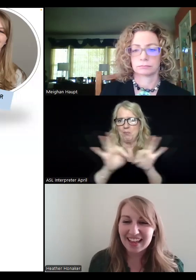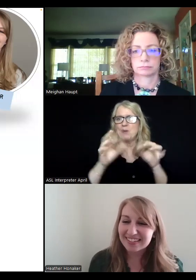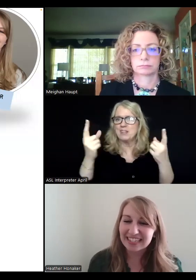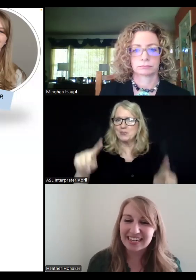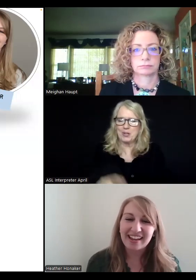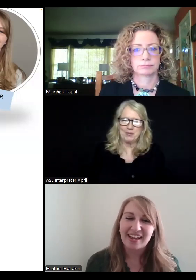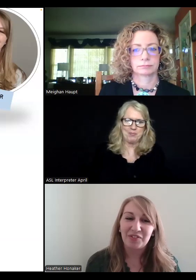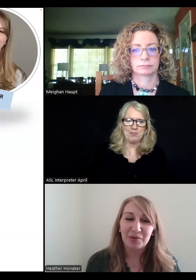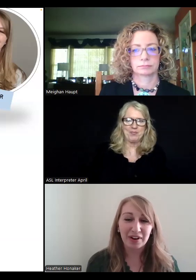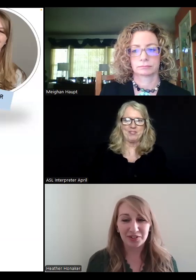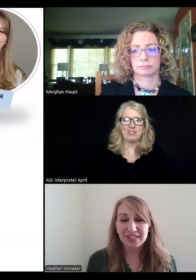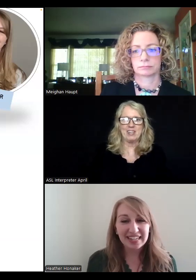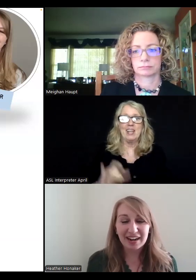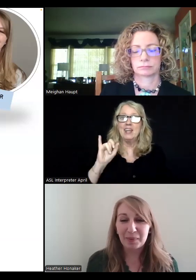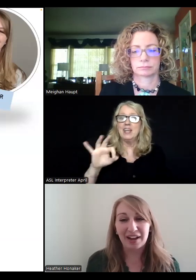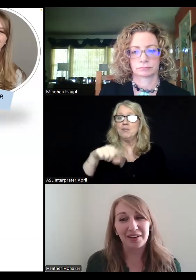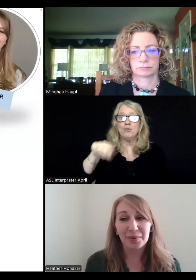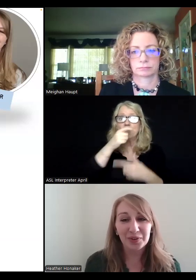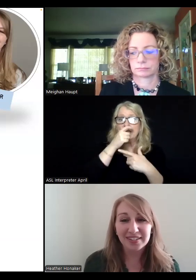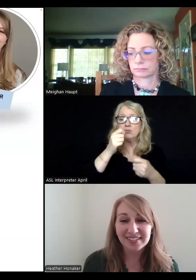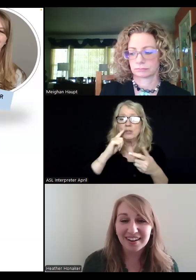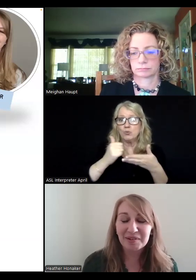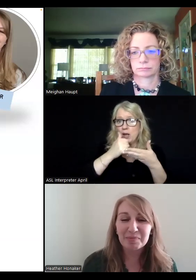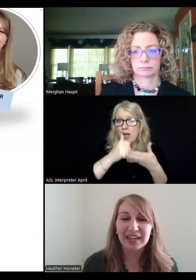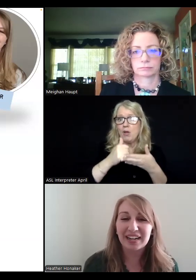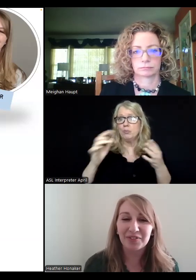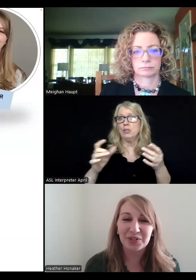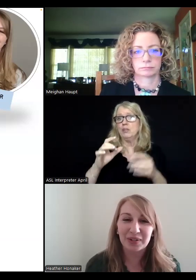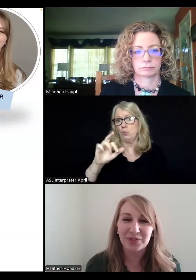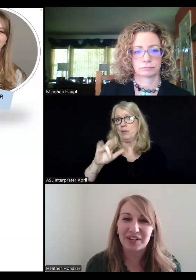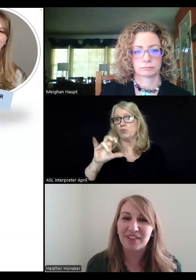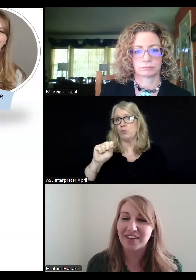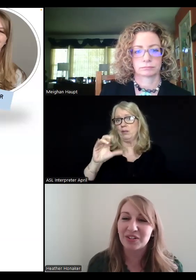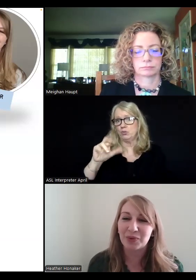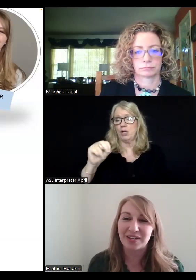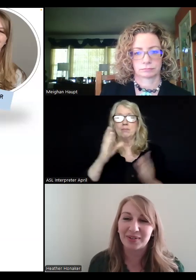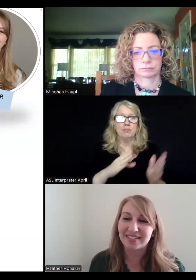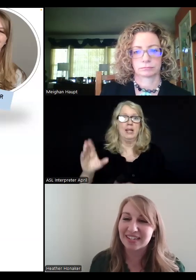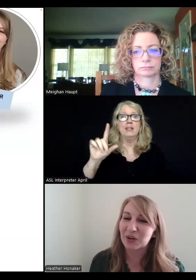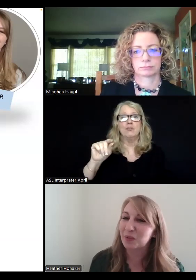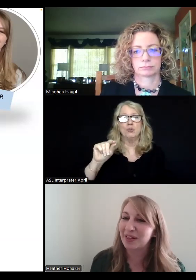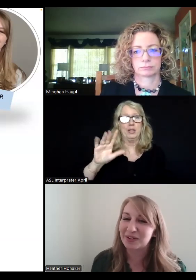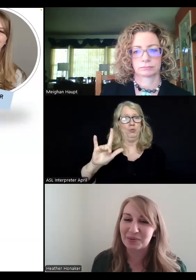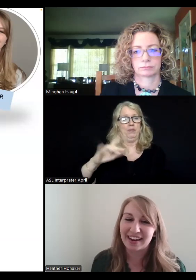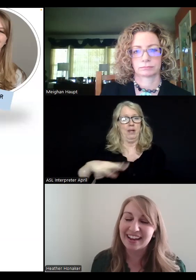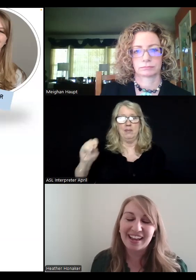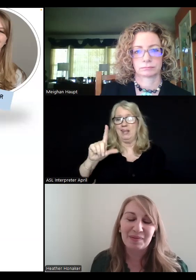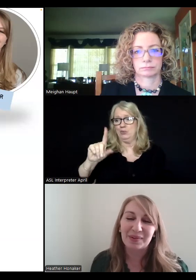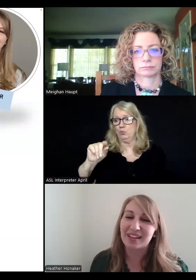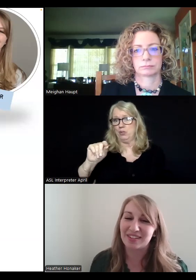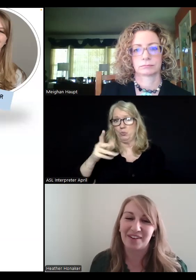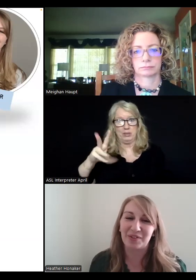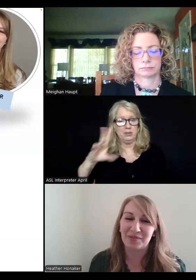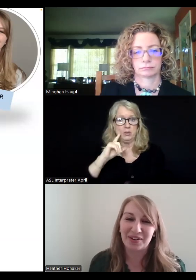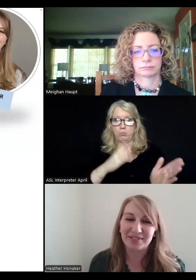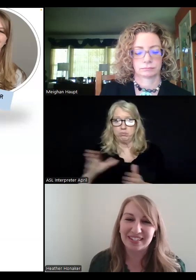And then lastly, if you are interested in helping out at all with Crisis Con, planning for 2025 and 2026 are well underway, and we would